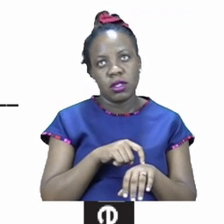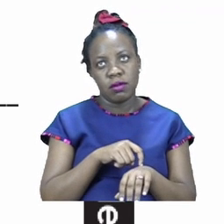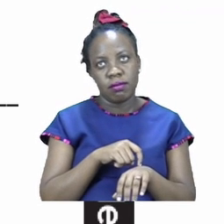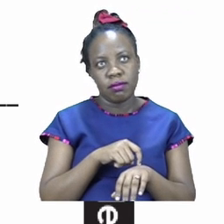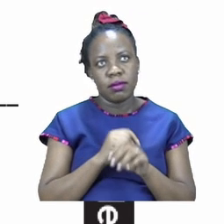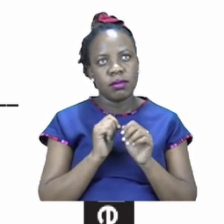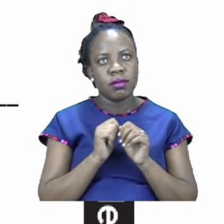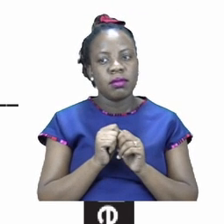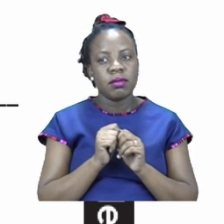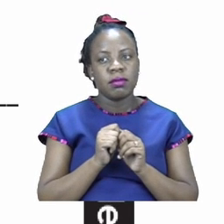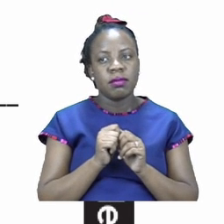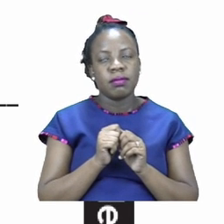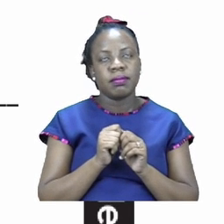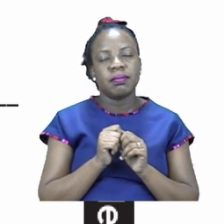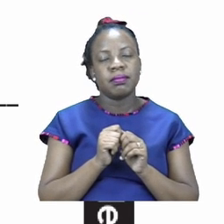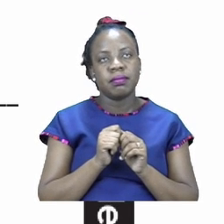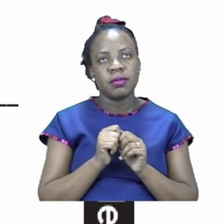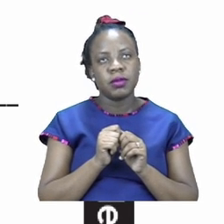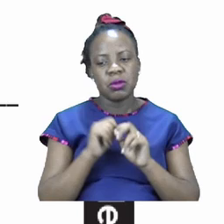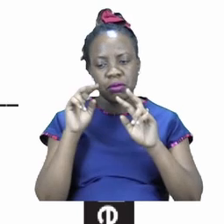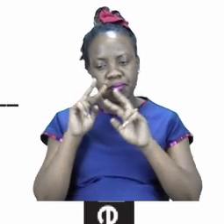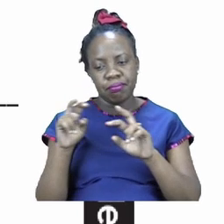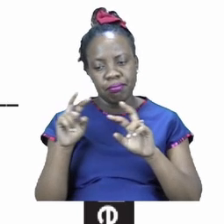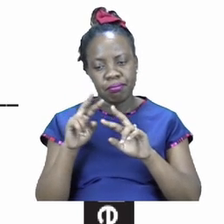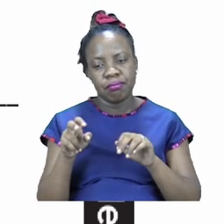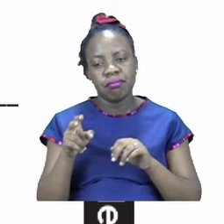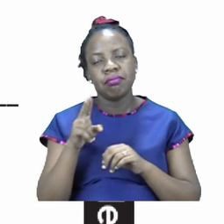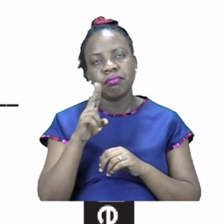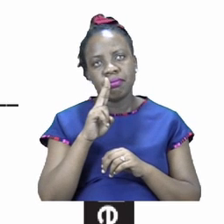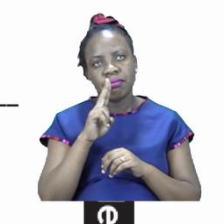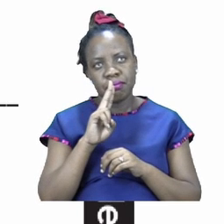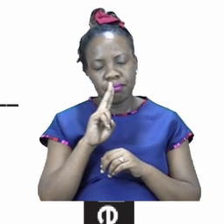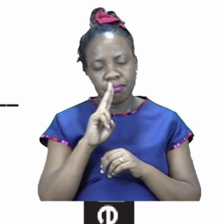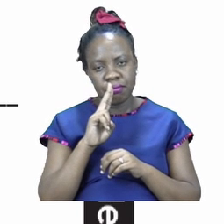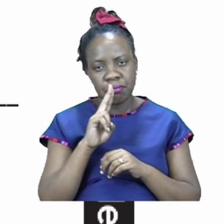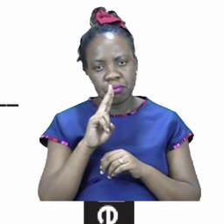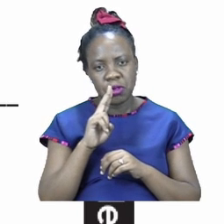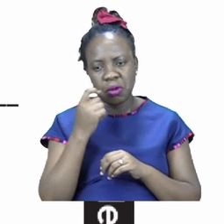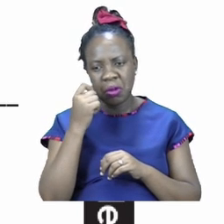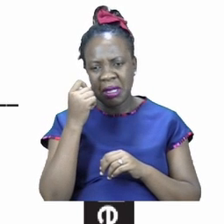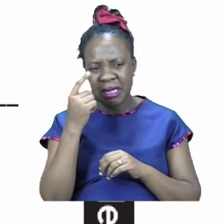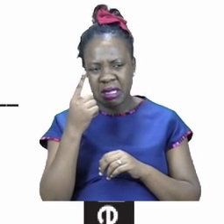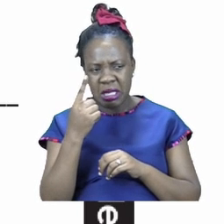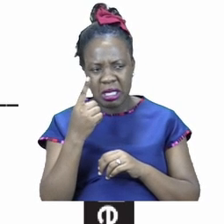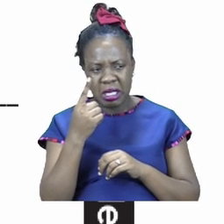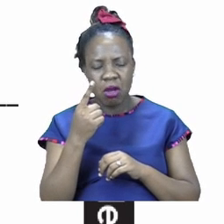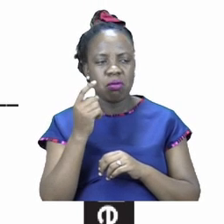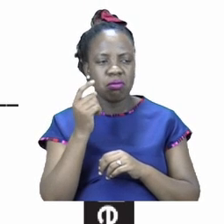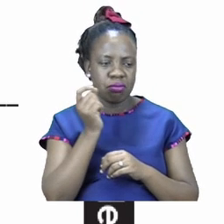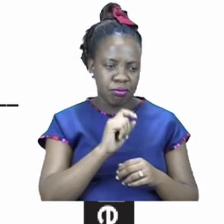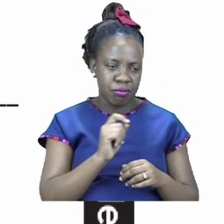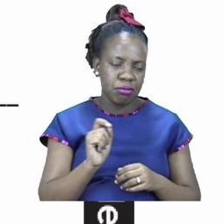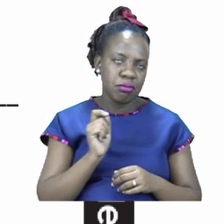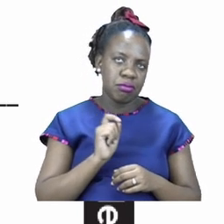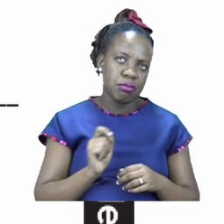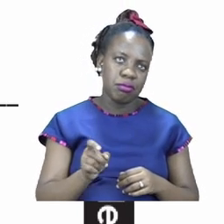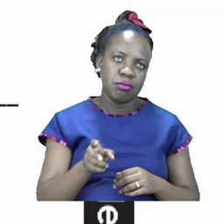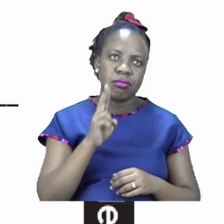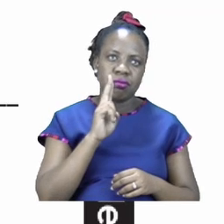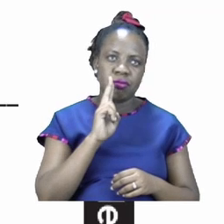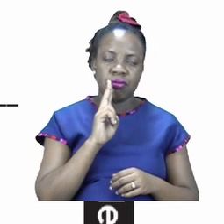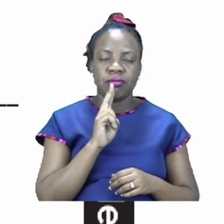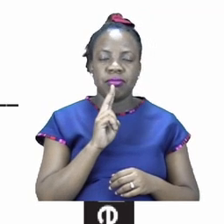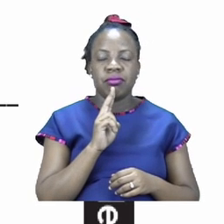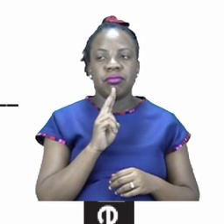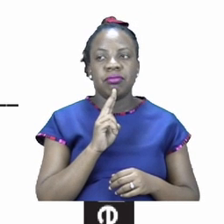all those answers. Then go ahead and write them down. After that, read it for a third time to